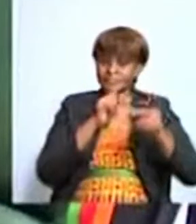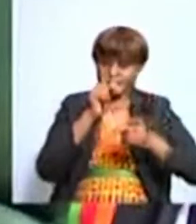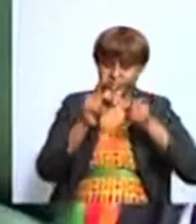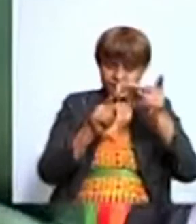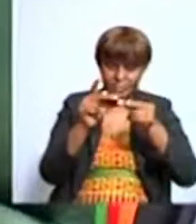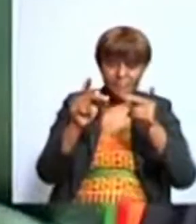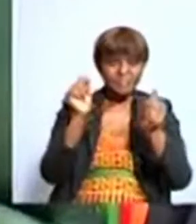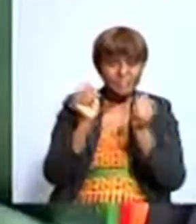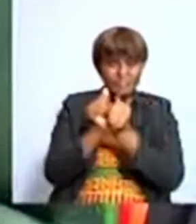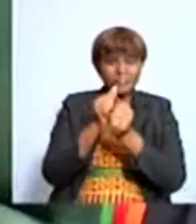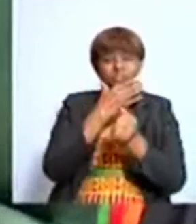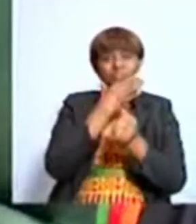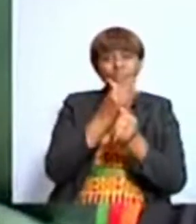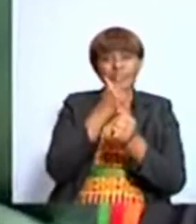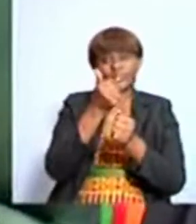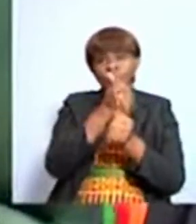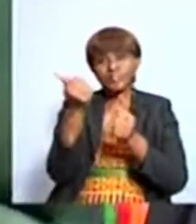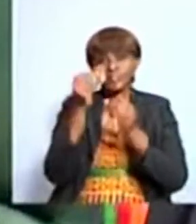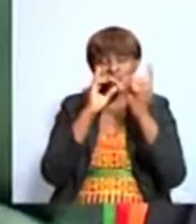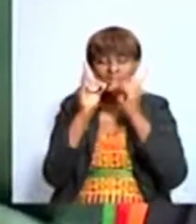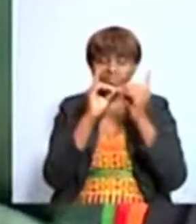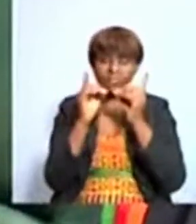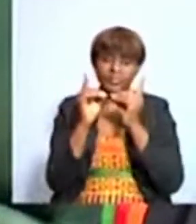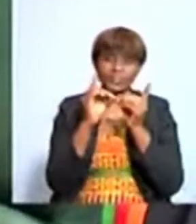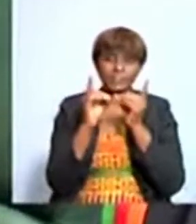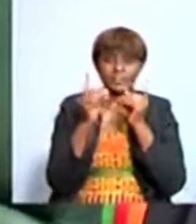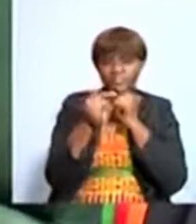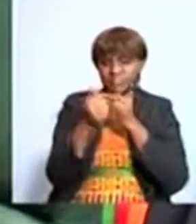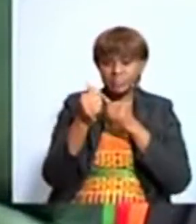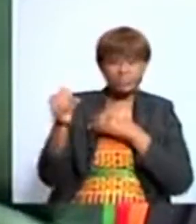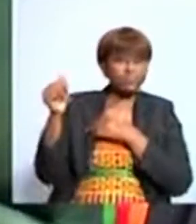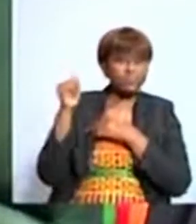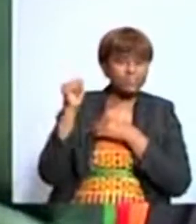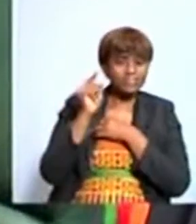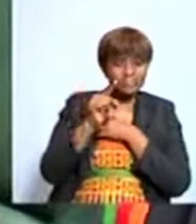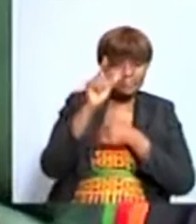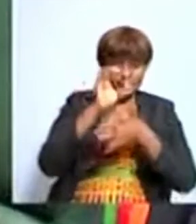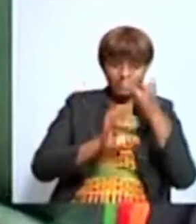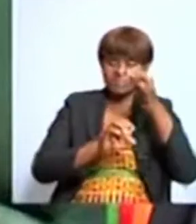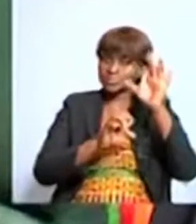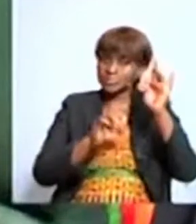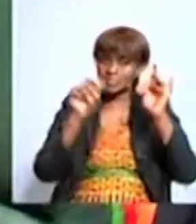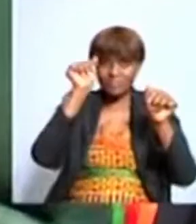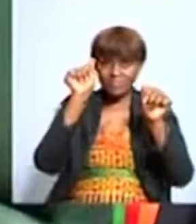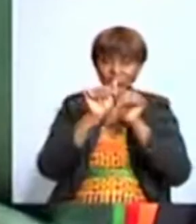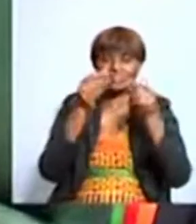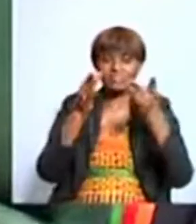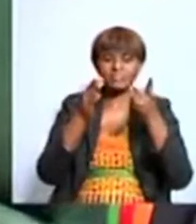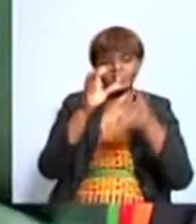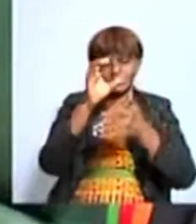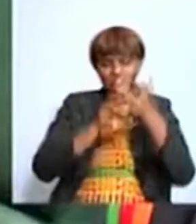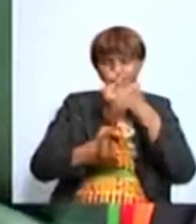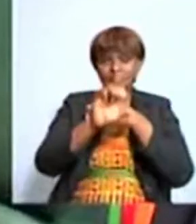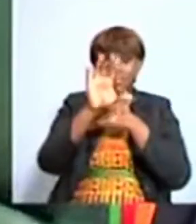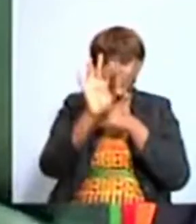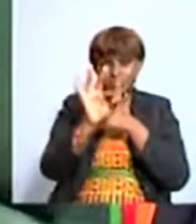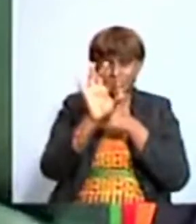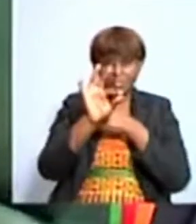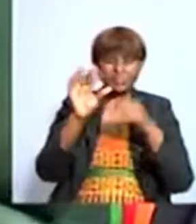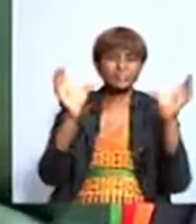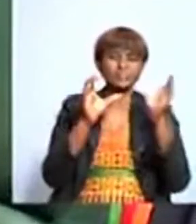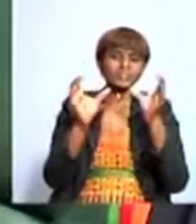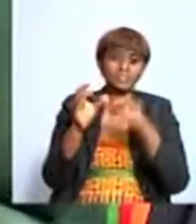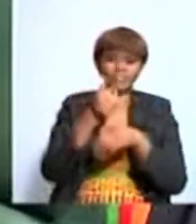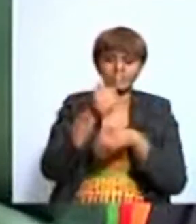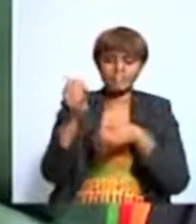of Commission. Any debate, any objection? Clause 8 is agreed to. Clause 9, committees.